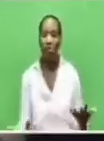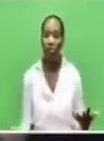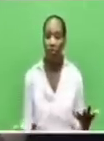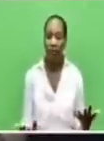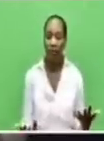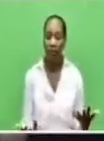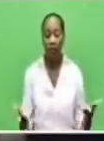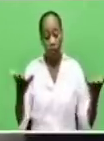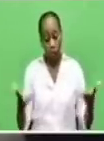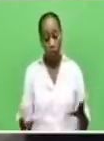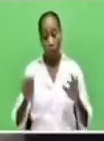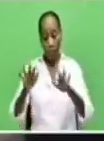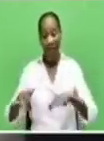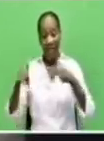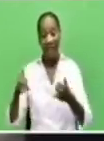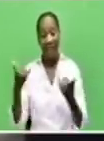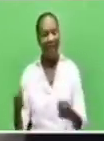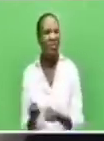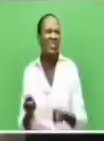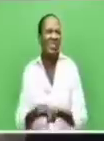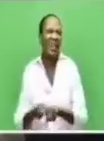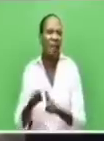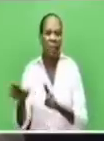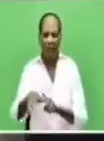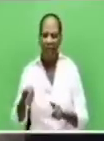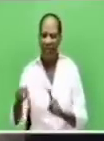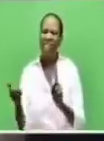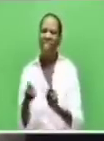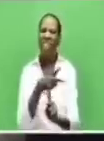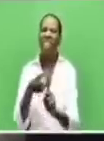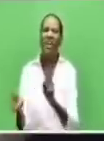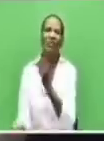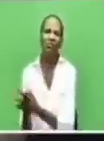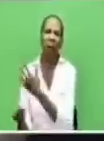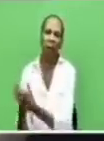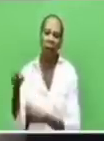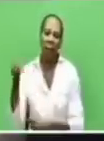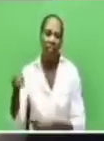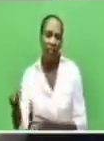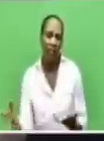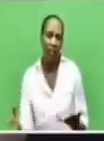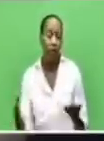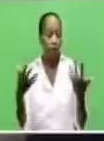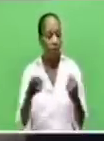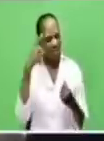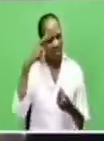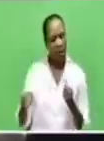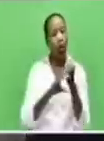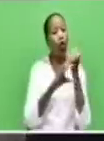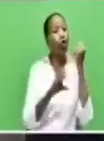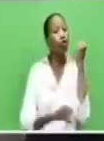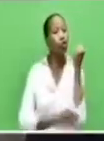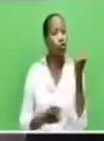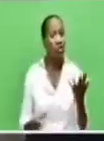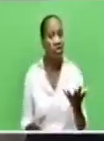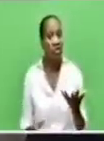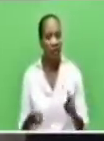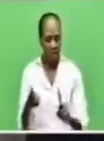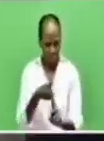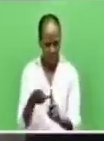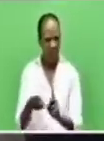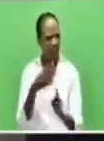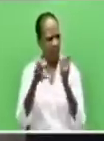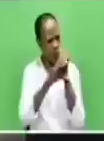this parliament into a place of violence, censorship, and an arena where the Constitution is disrespected and